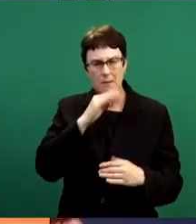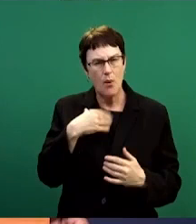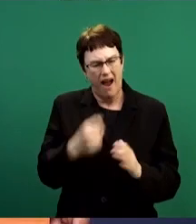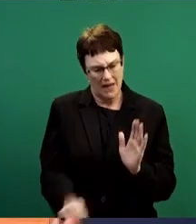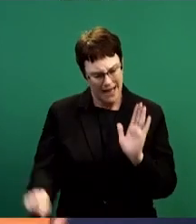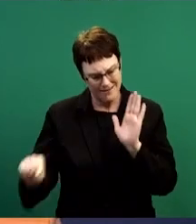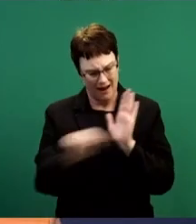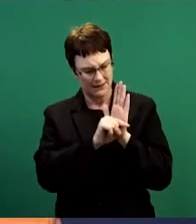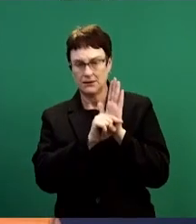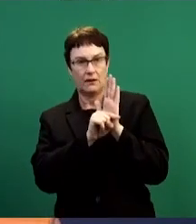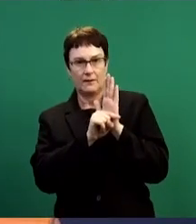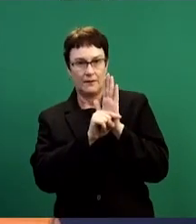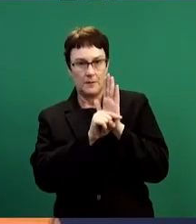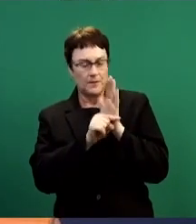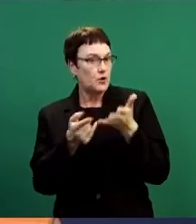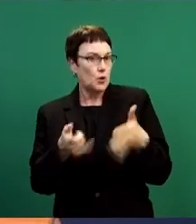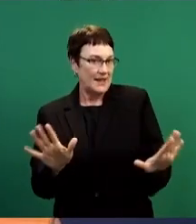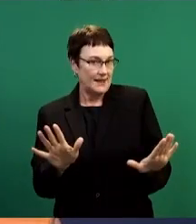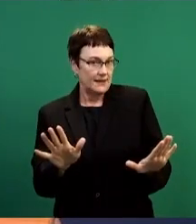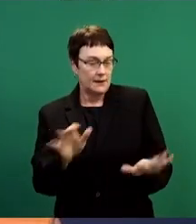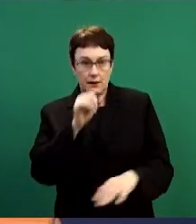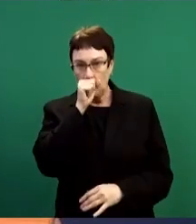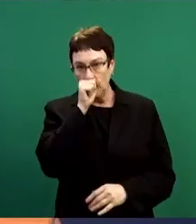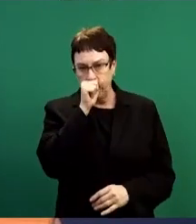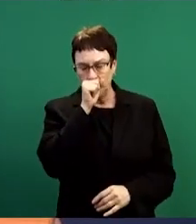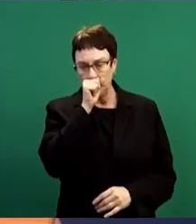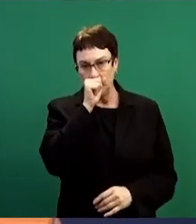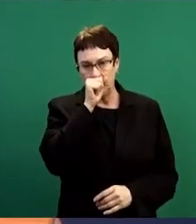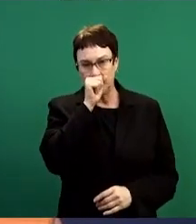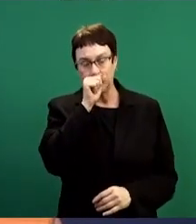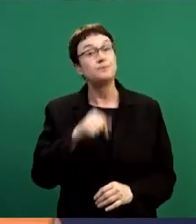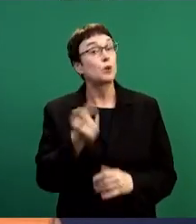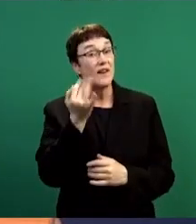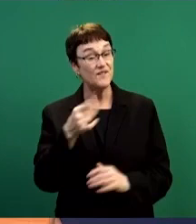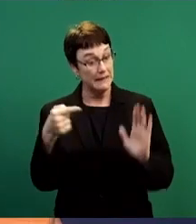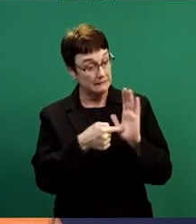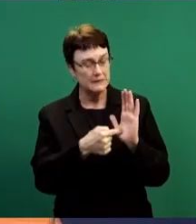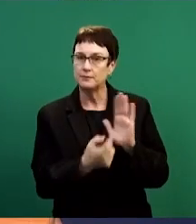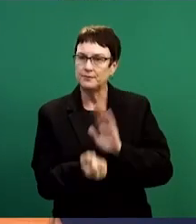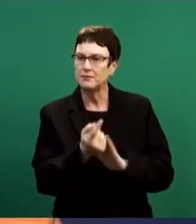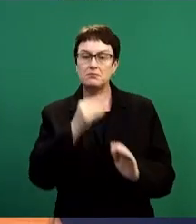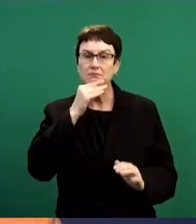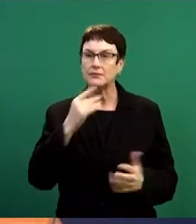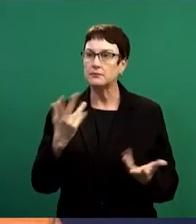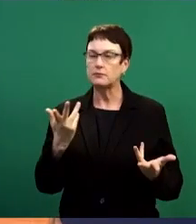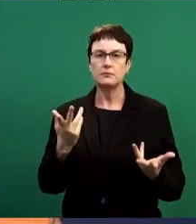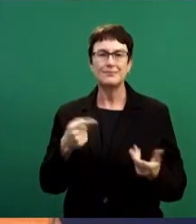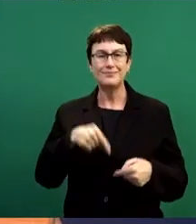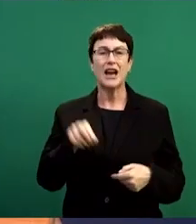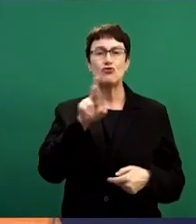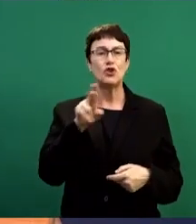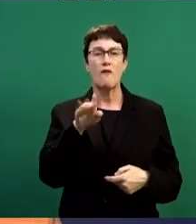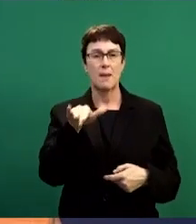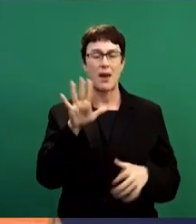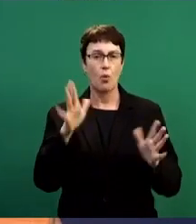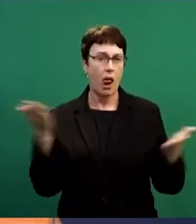And so once that is done, what do? The Reserve Bank must be recapitalized. Who is